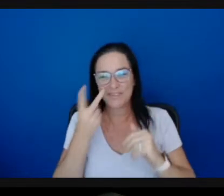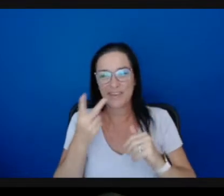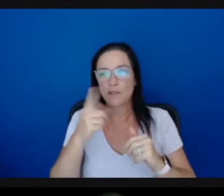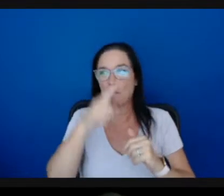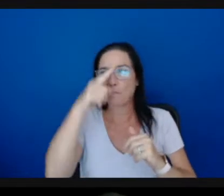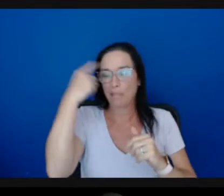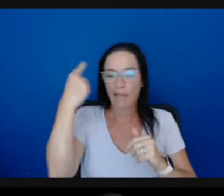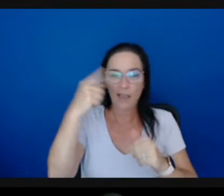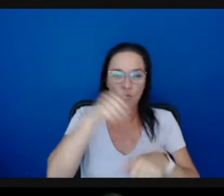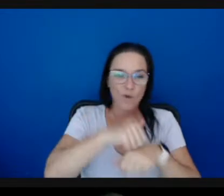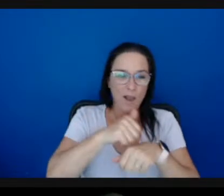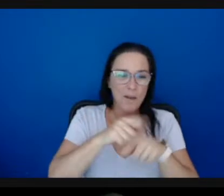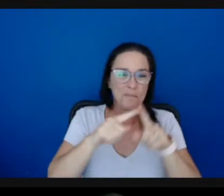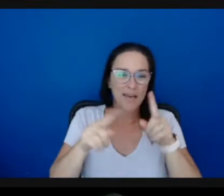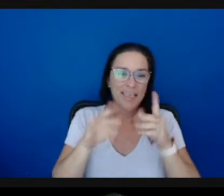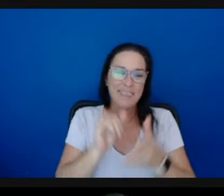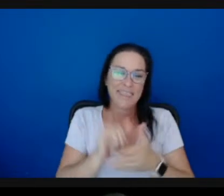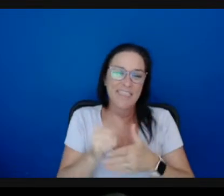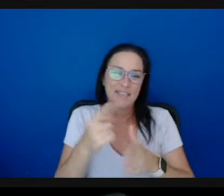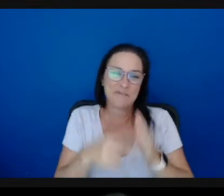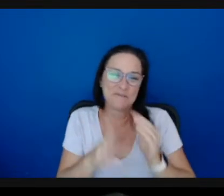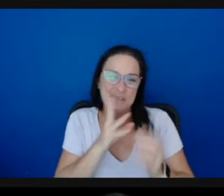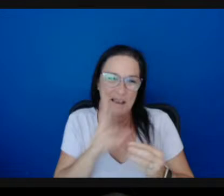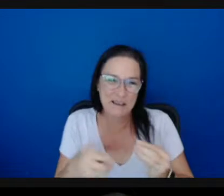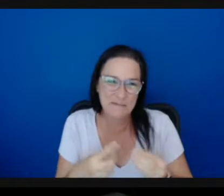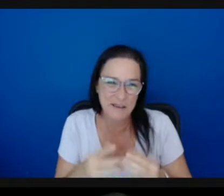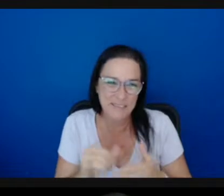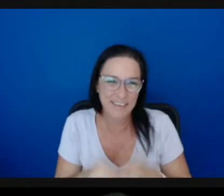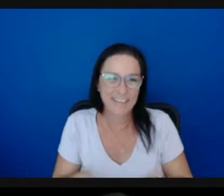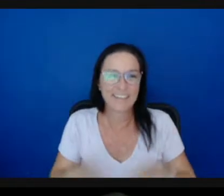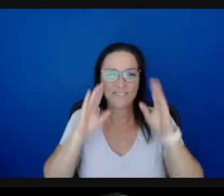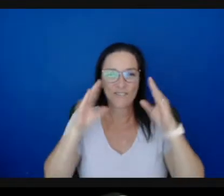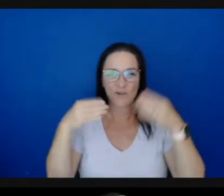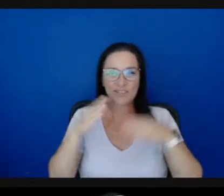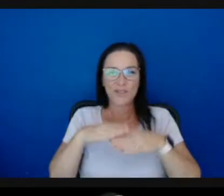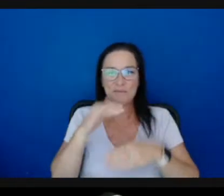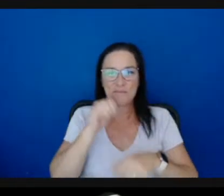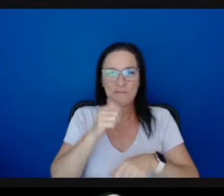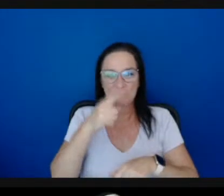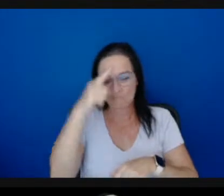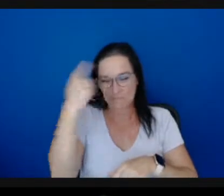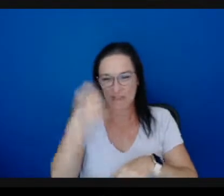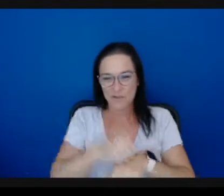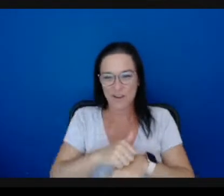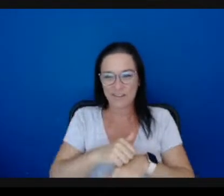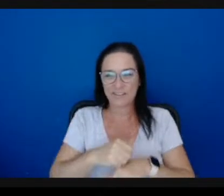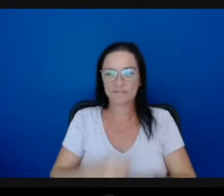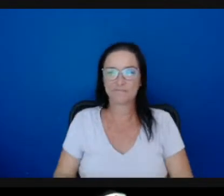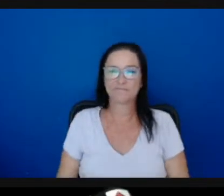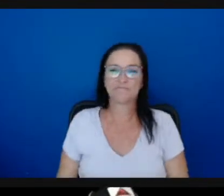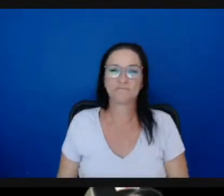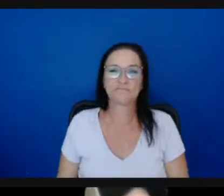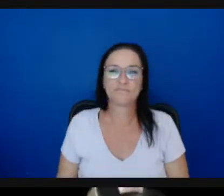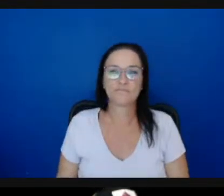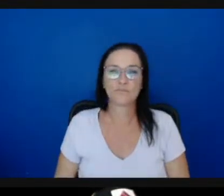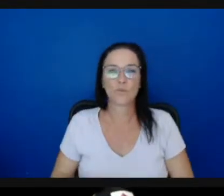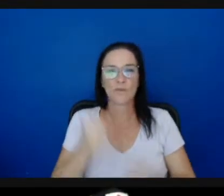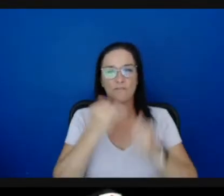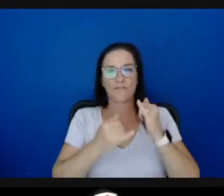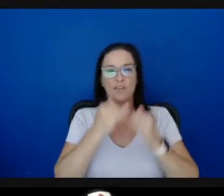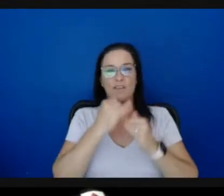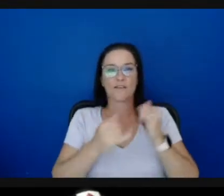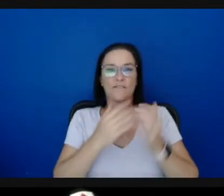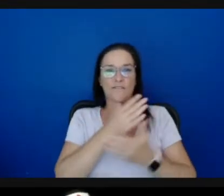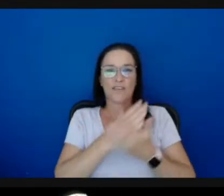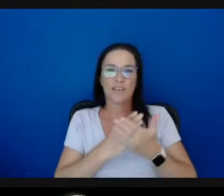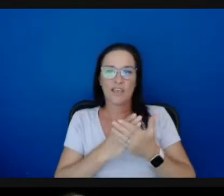the objective. Focus on that. Yeah. Just focus on that. So the final phase was